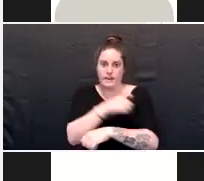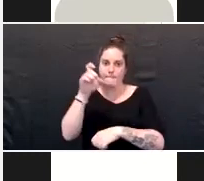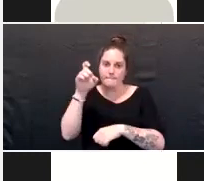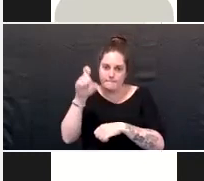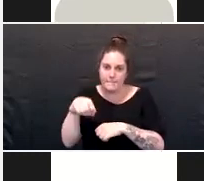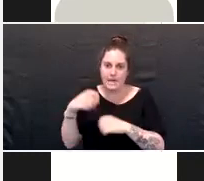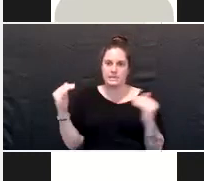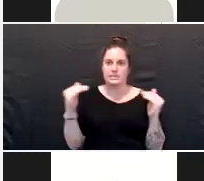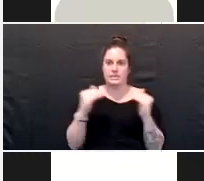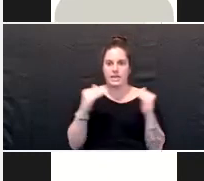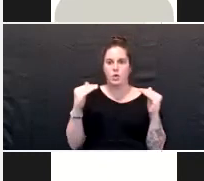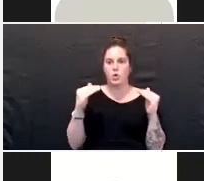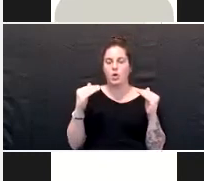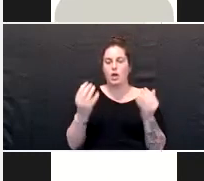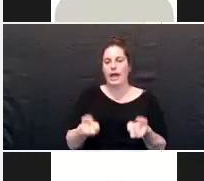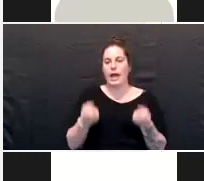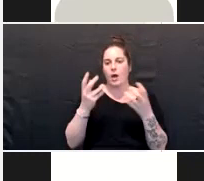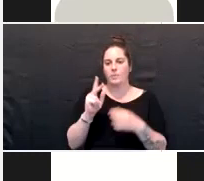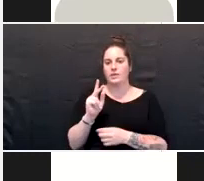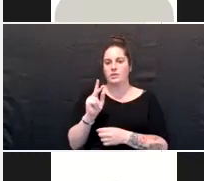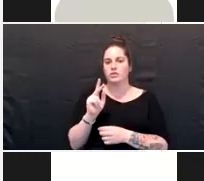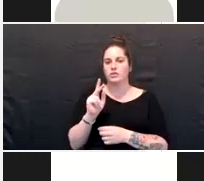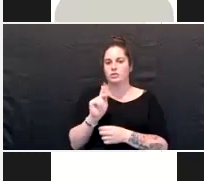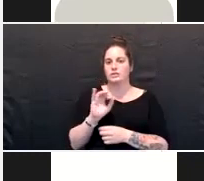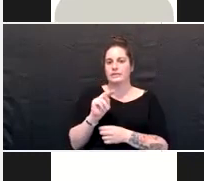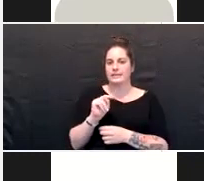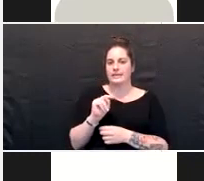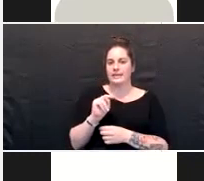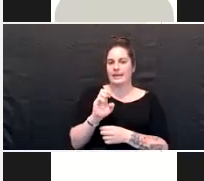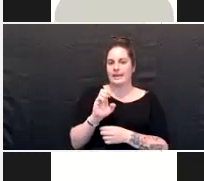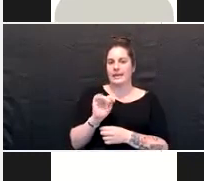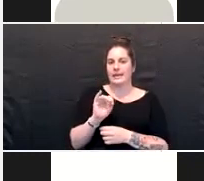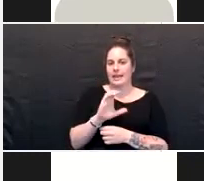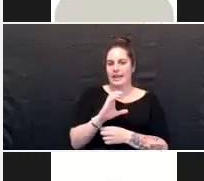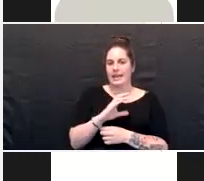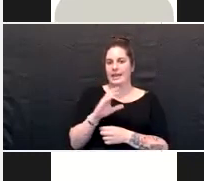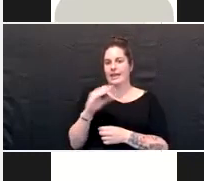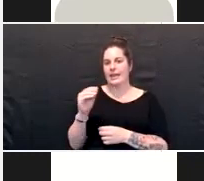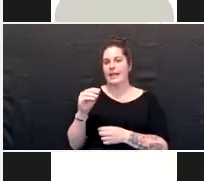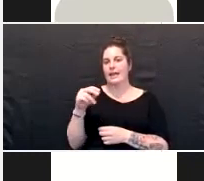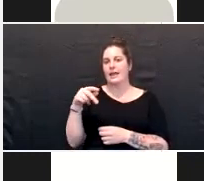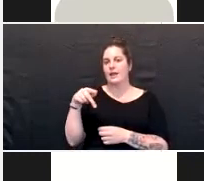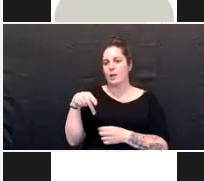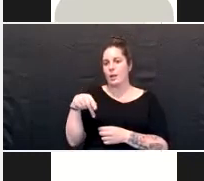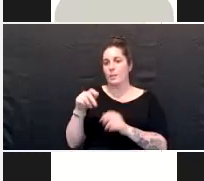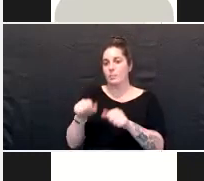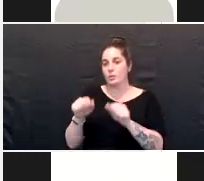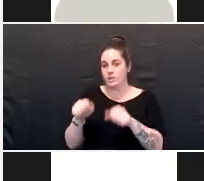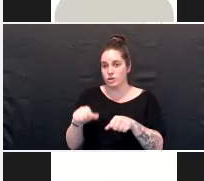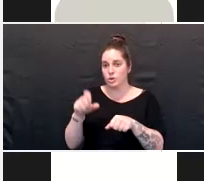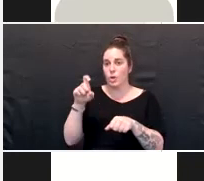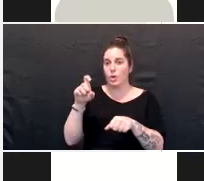the amount of kinetic energy plus potential energy that we finish with. The total mechanical